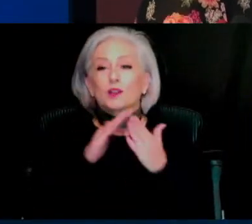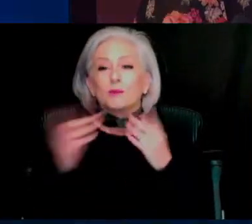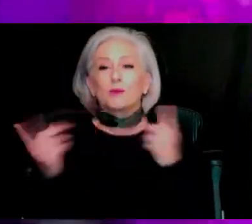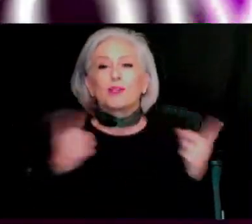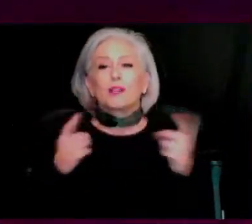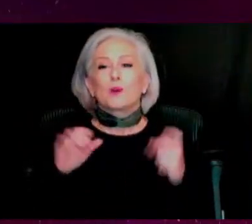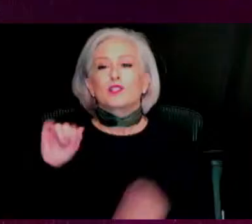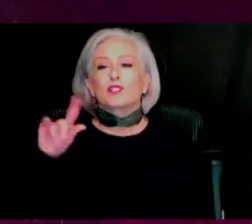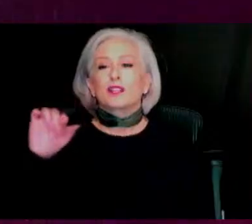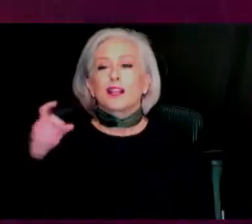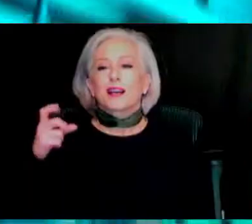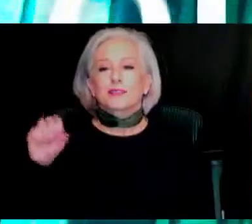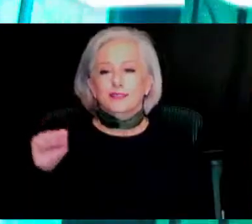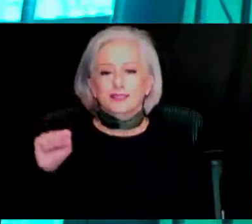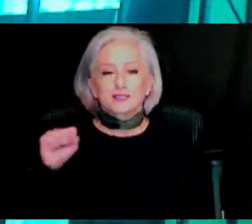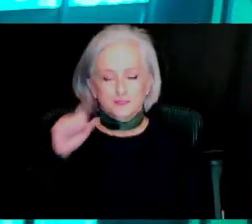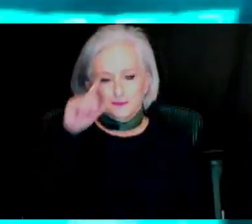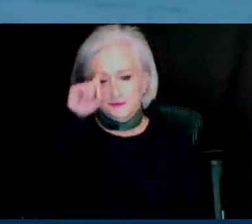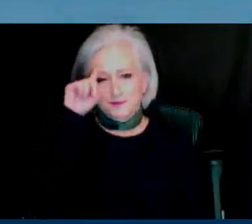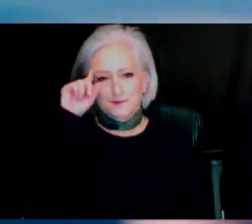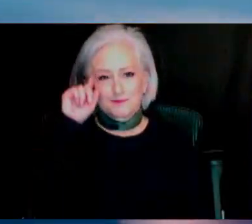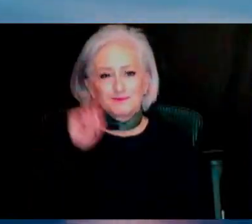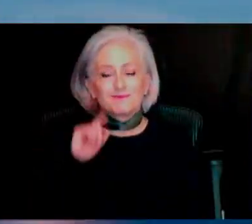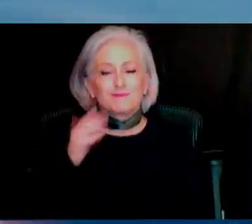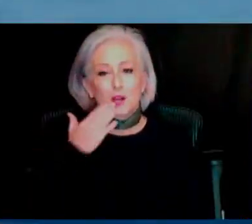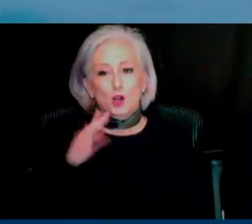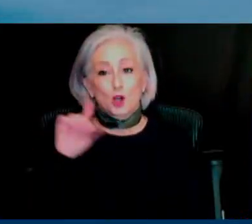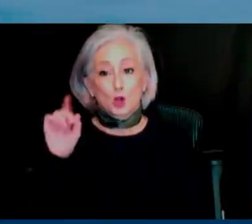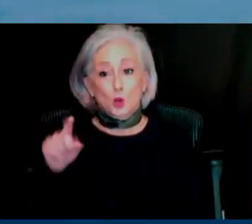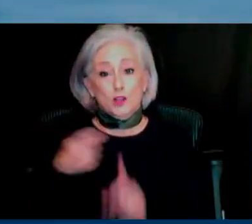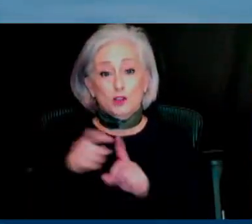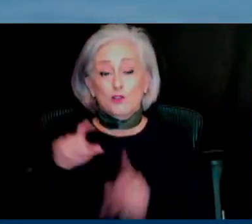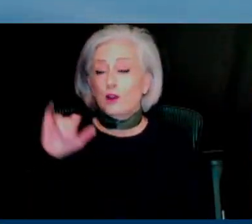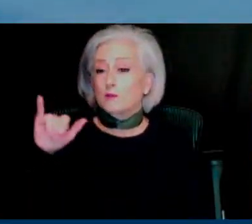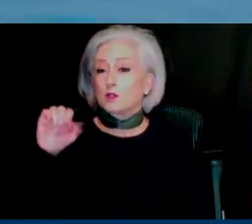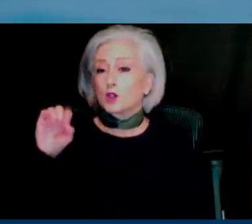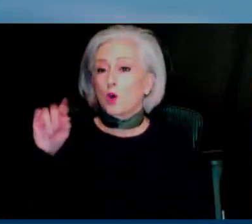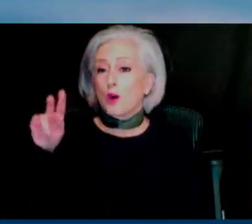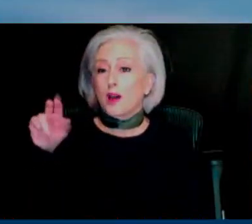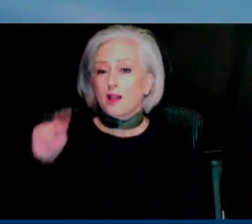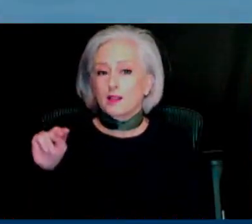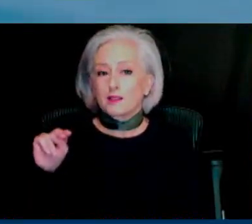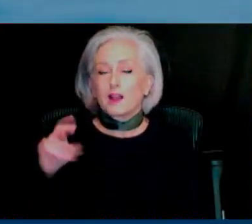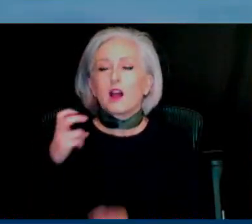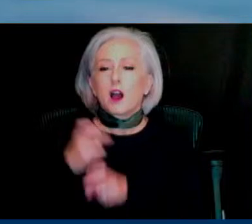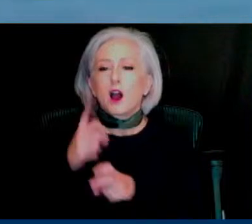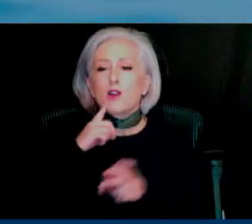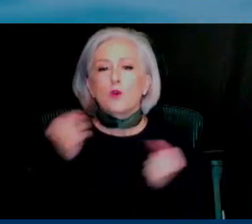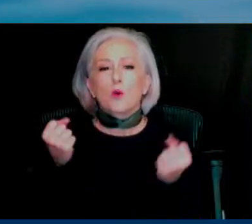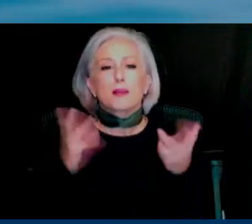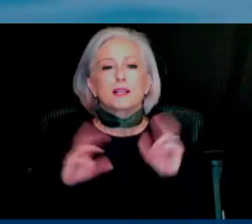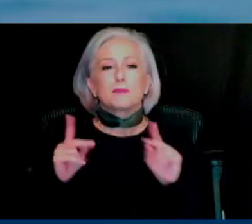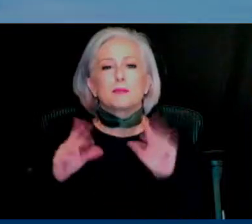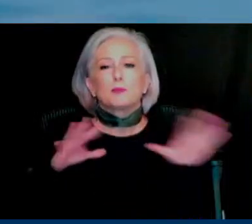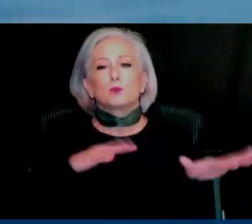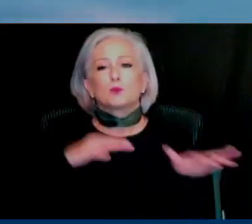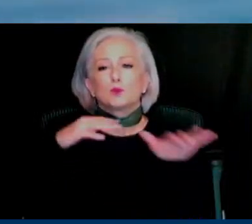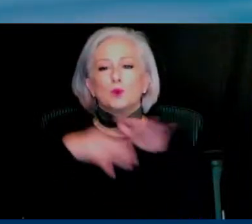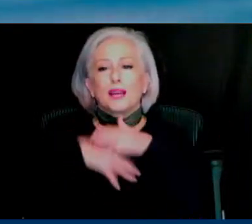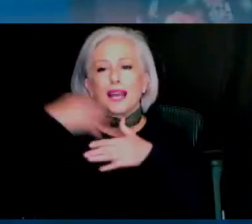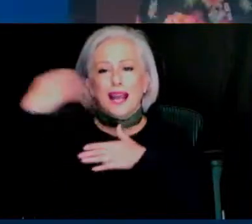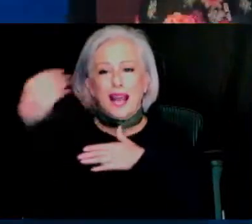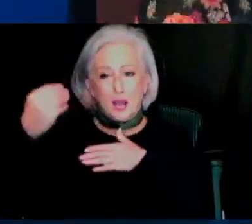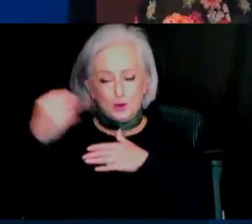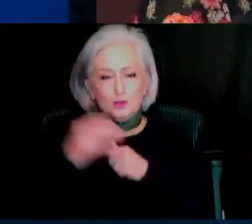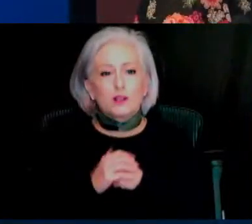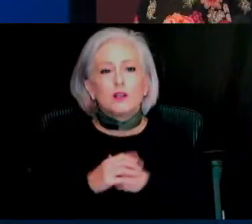And Okay. I've got a good one from Joellen. She says it's difficult for many people to get out due to physical issues. But can you